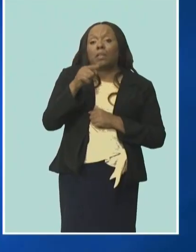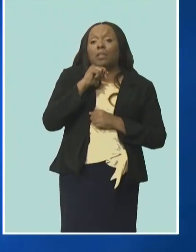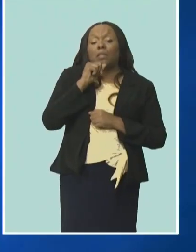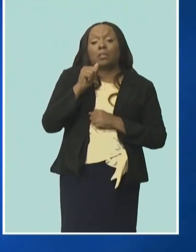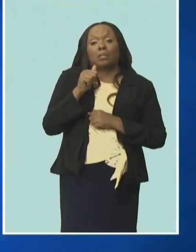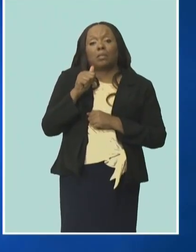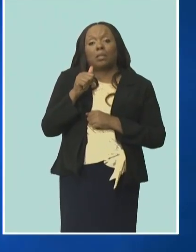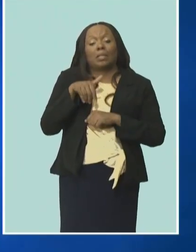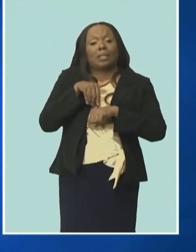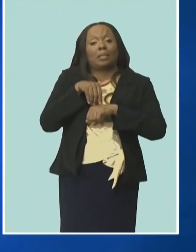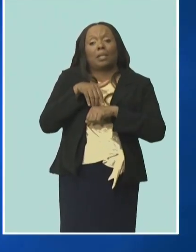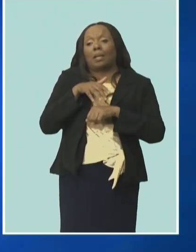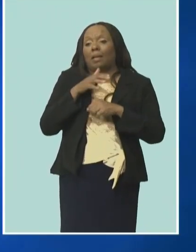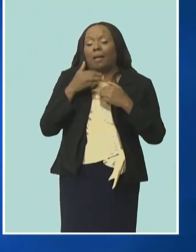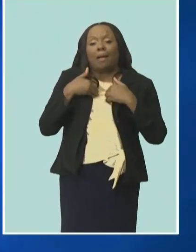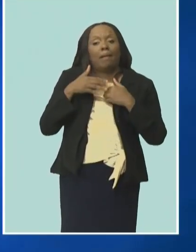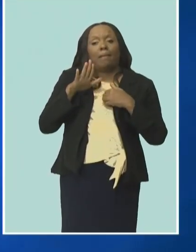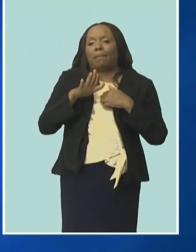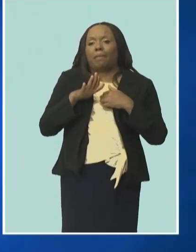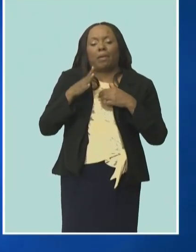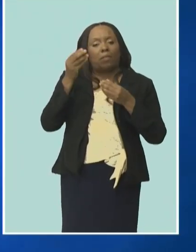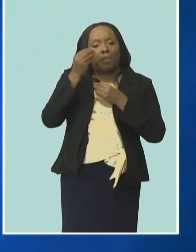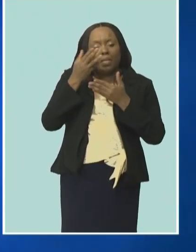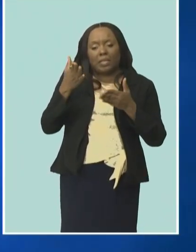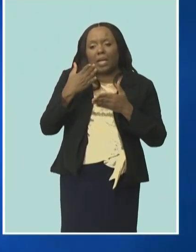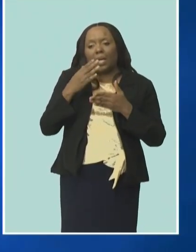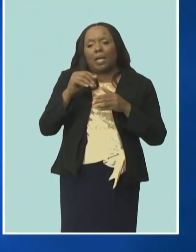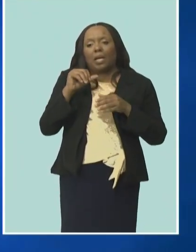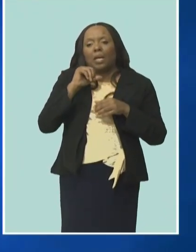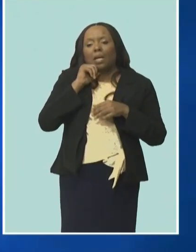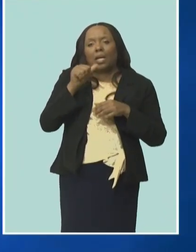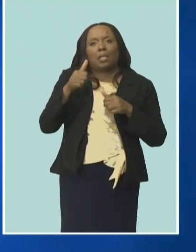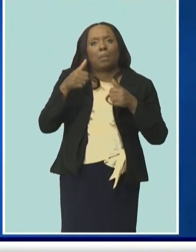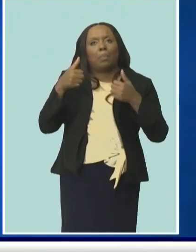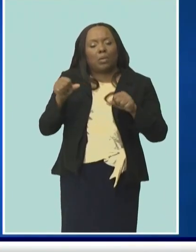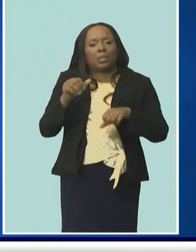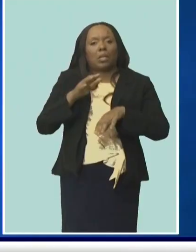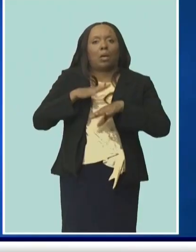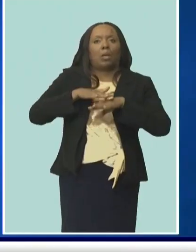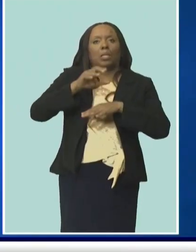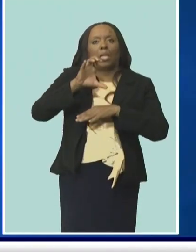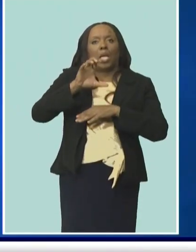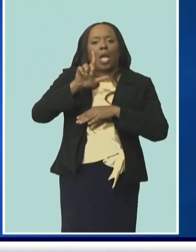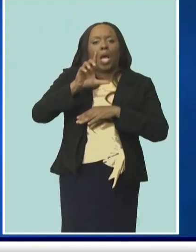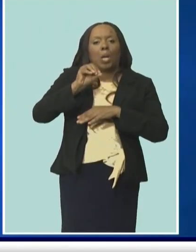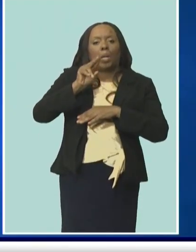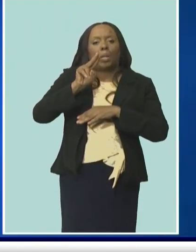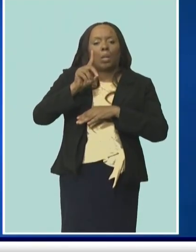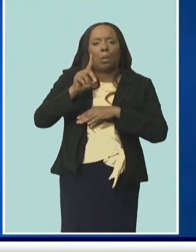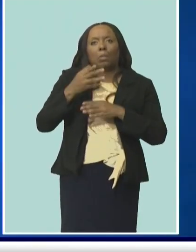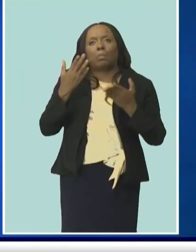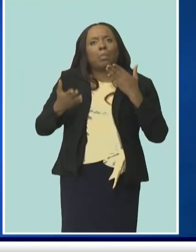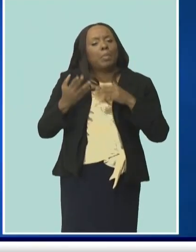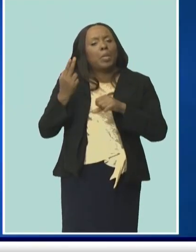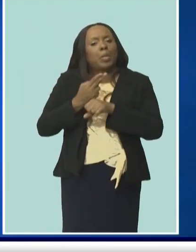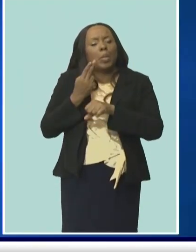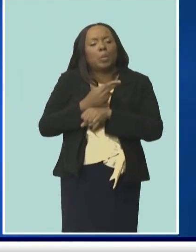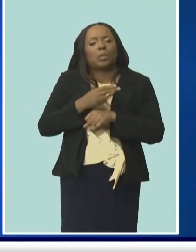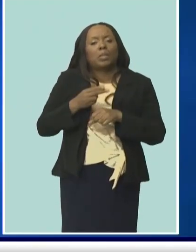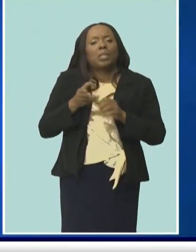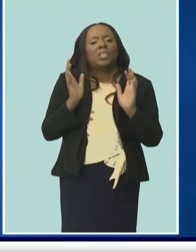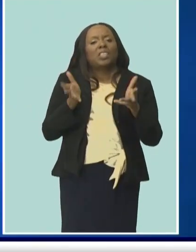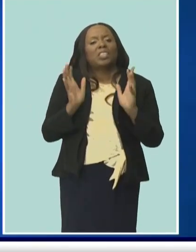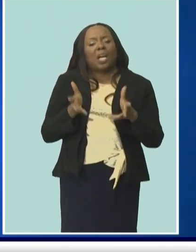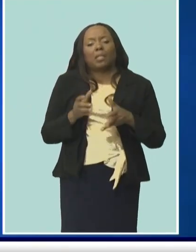asking like a popular AI like ChatGPT or Gemini or whatever the case may be to actually help you do